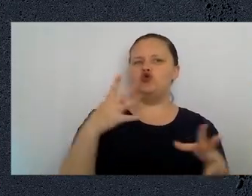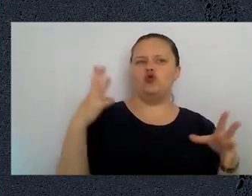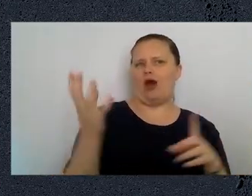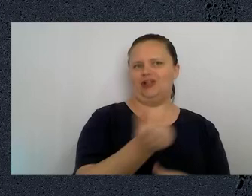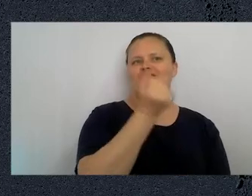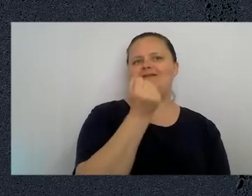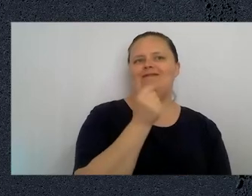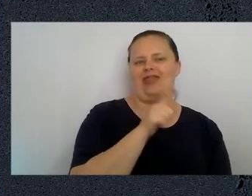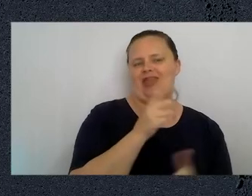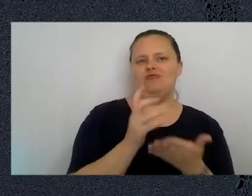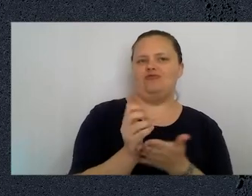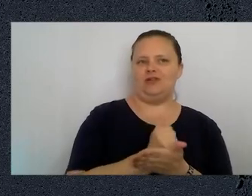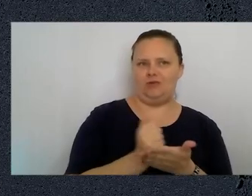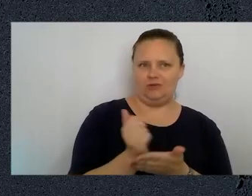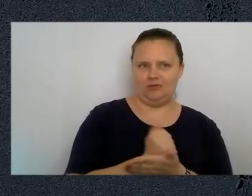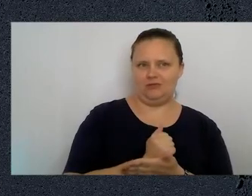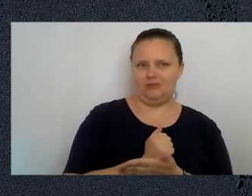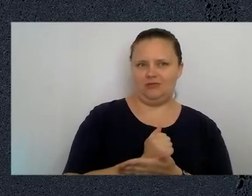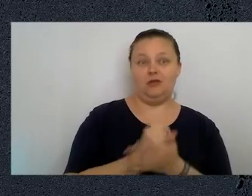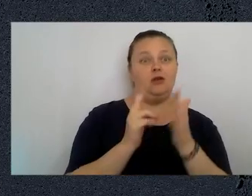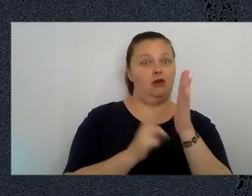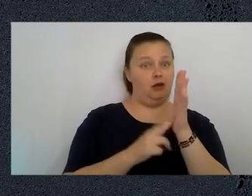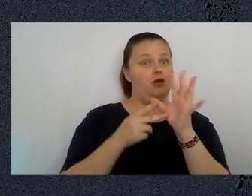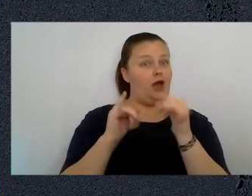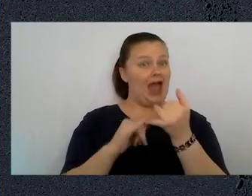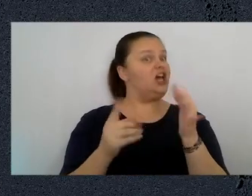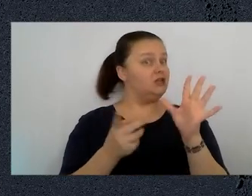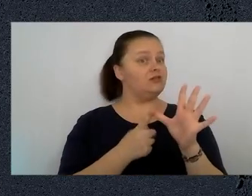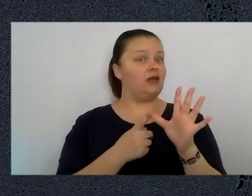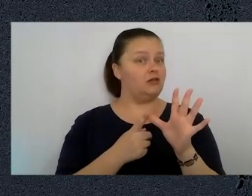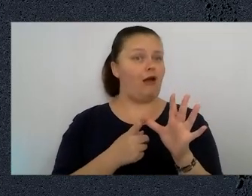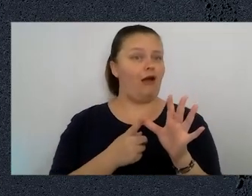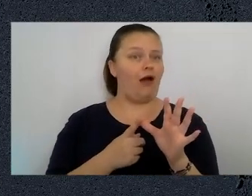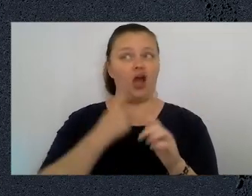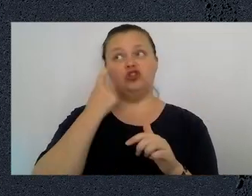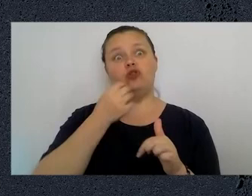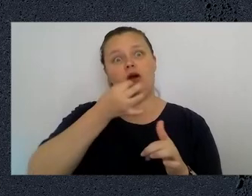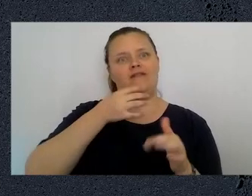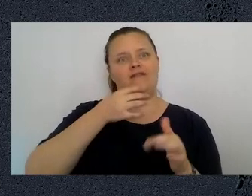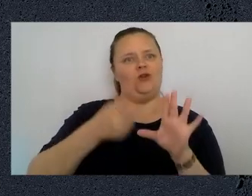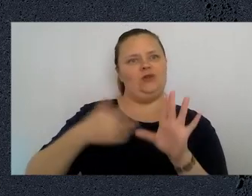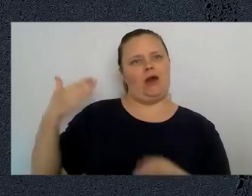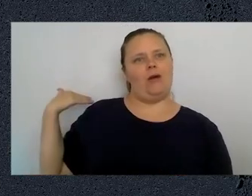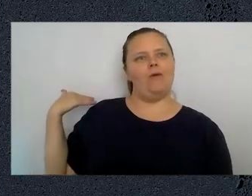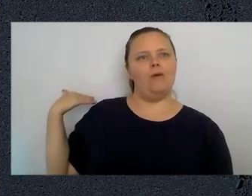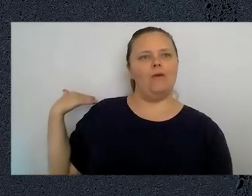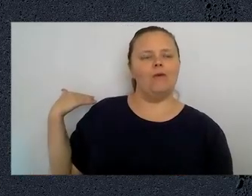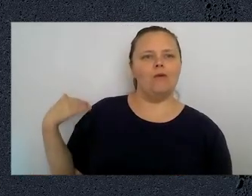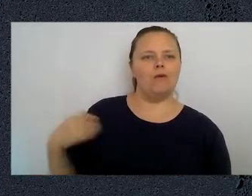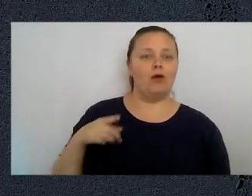who gets those resources. NASA did it a few years ago, and they